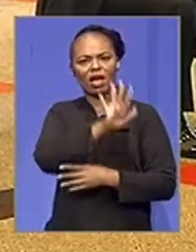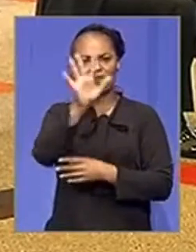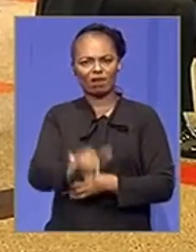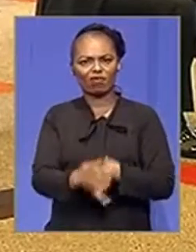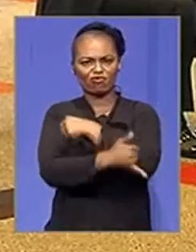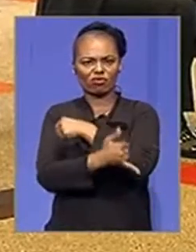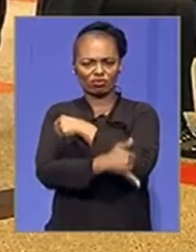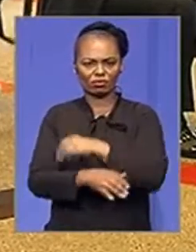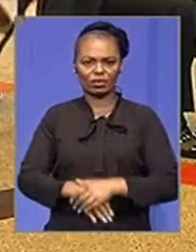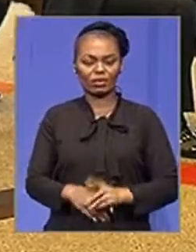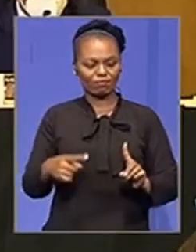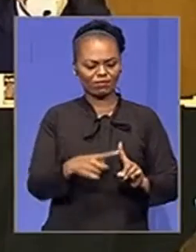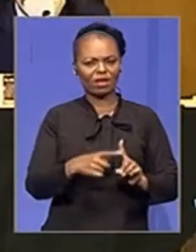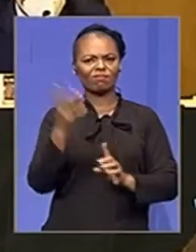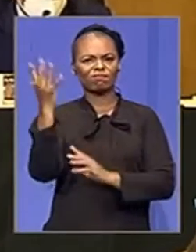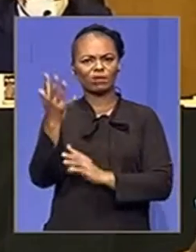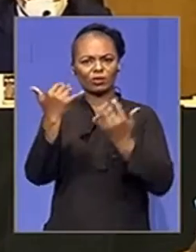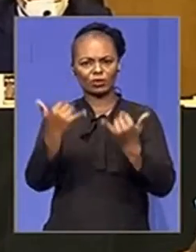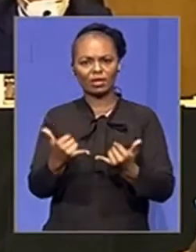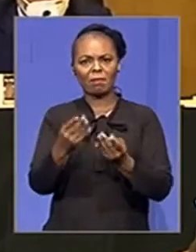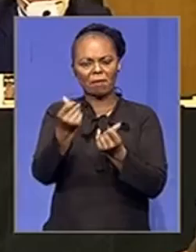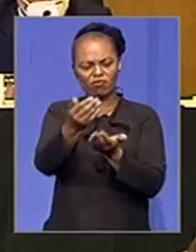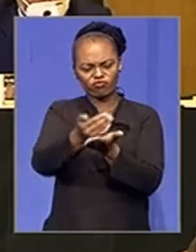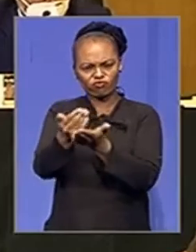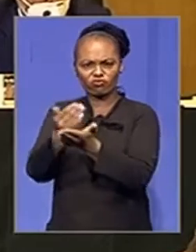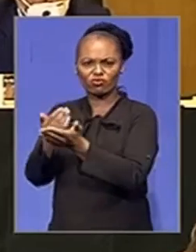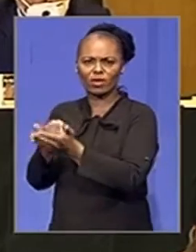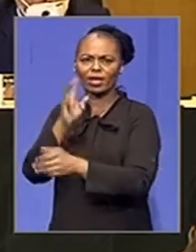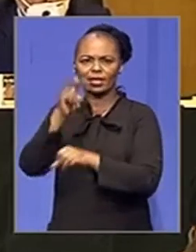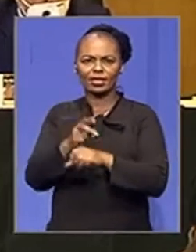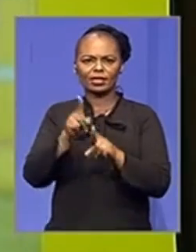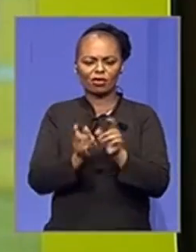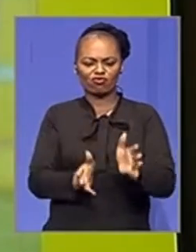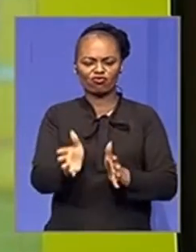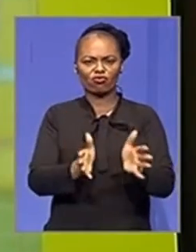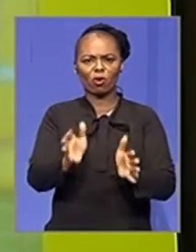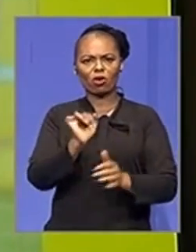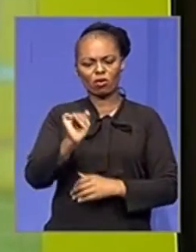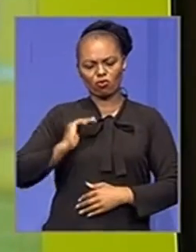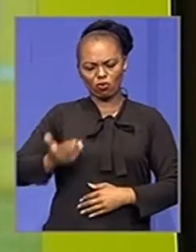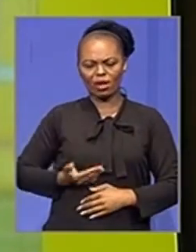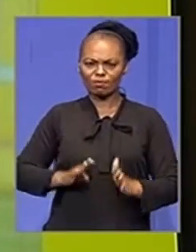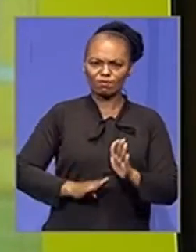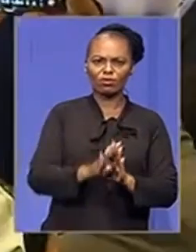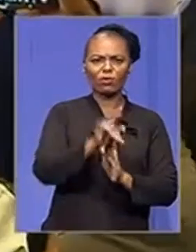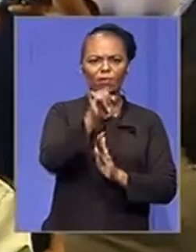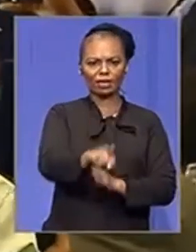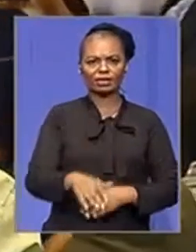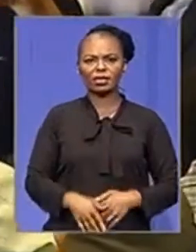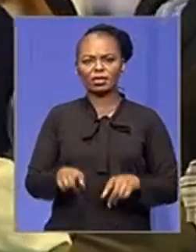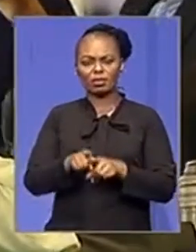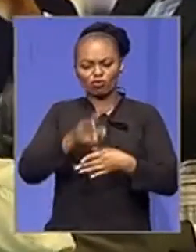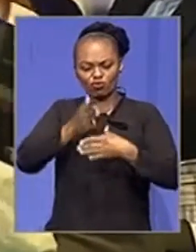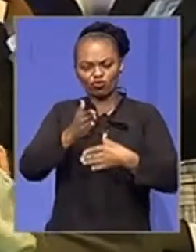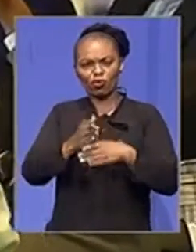a di beileng pele ke go beeletšwa ga matlotlo le go matlafatšwa ga kgwele ya maoto ya basadi. Gape o boletše ka mošomo le seriti sa